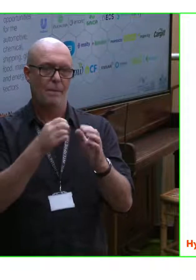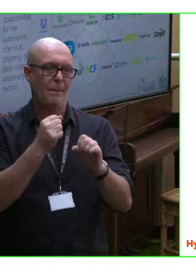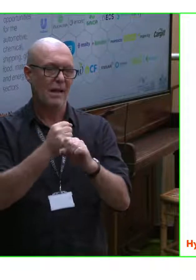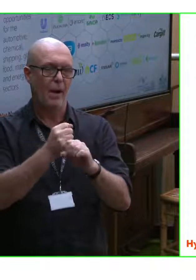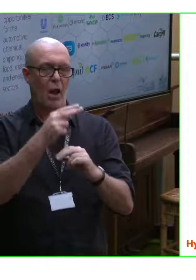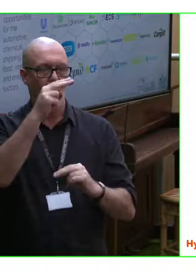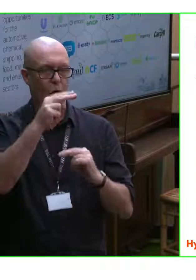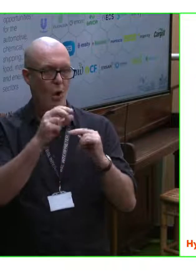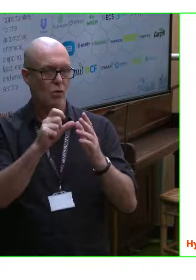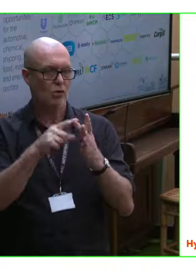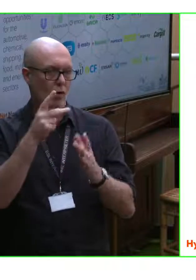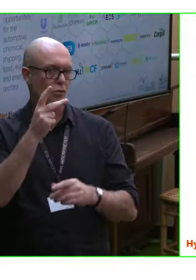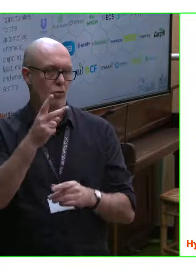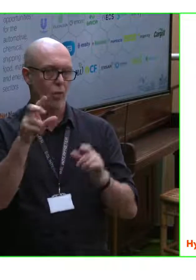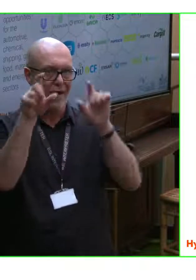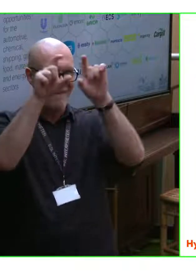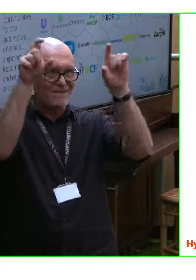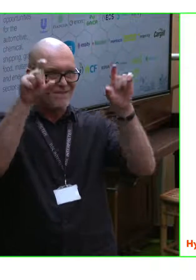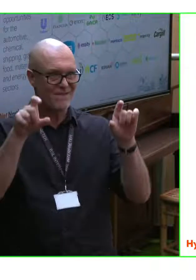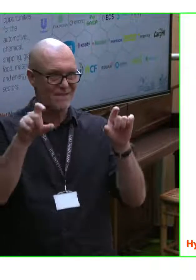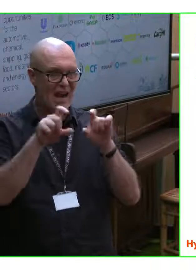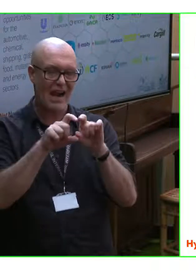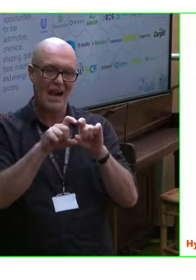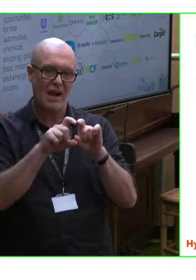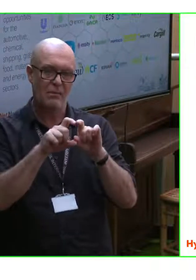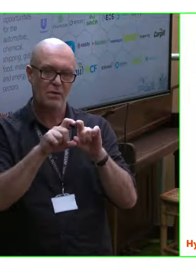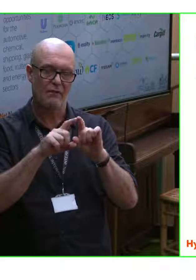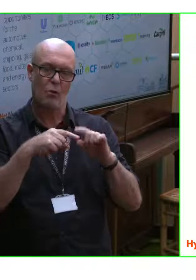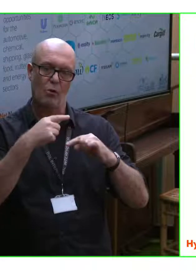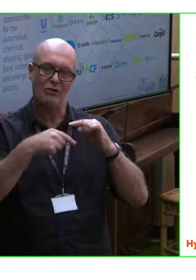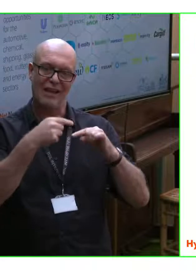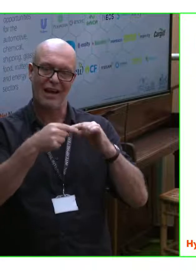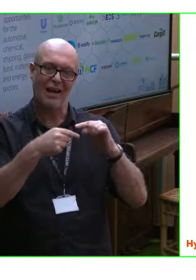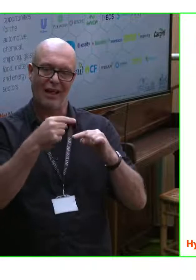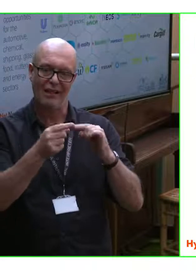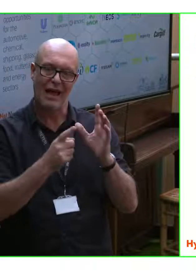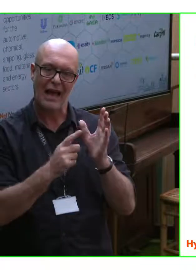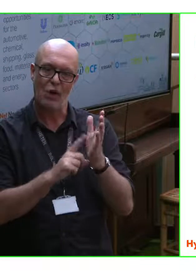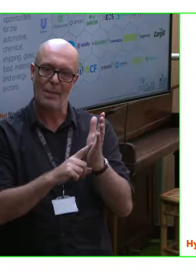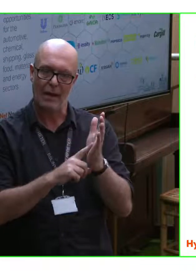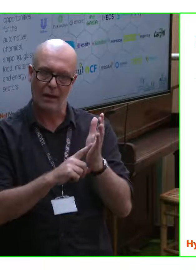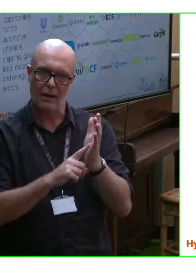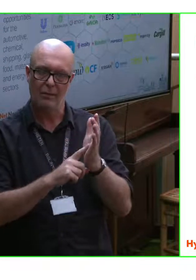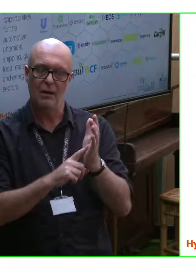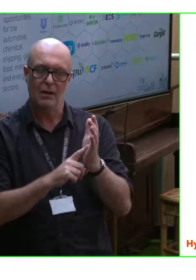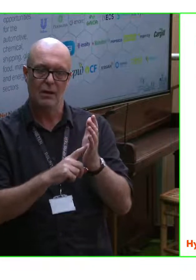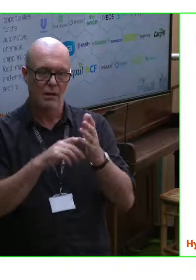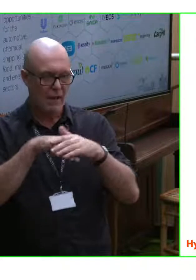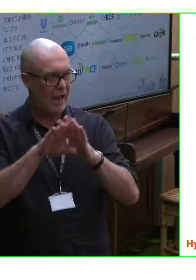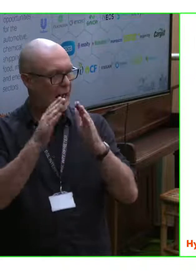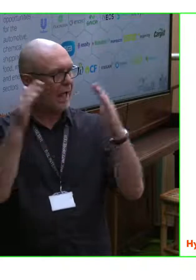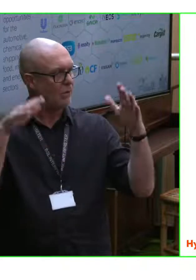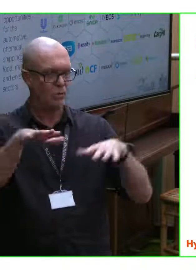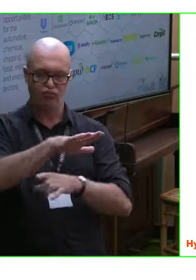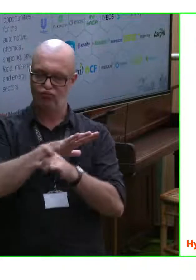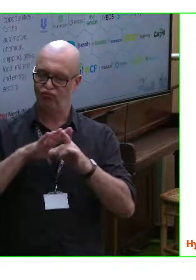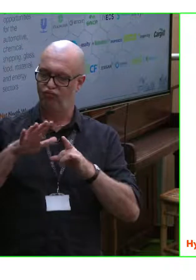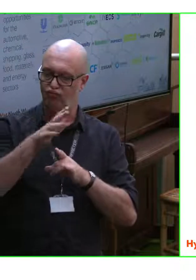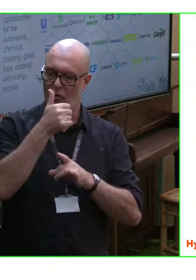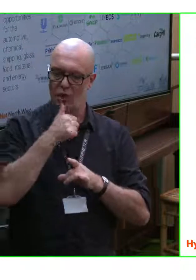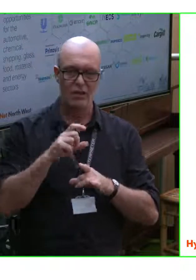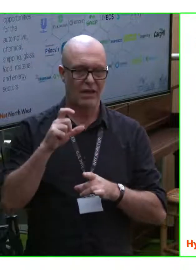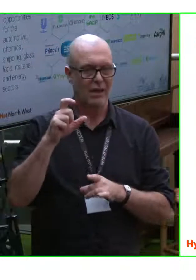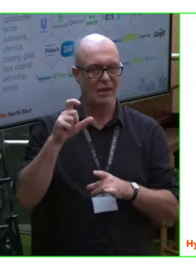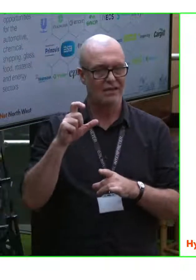from Novalis, who have recycled that aluminium and used hydrogen in order to do that. In a house using cement